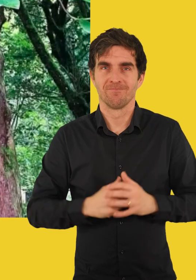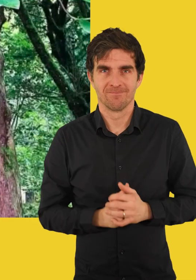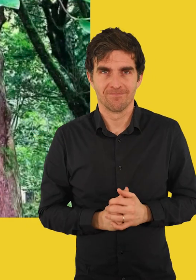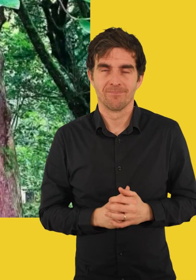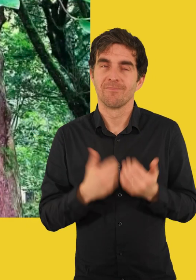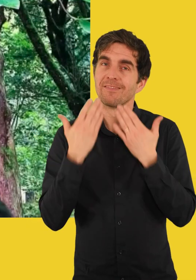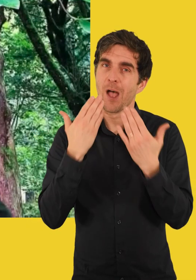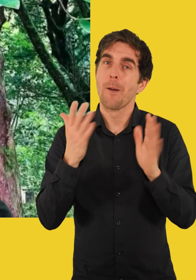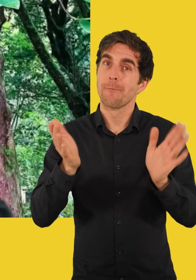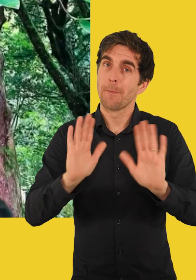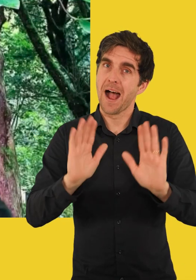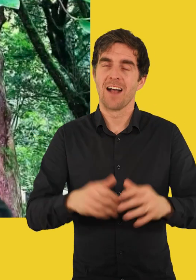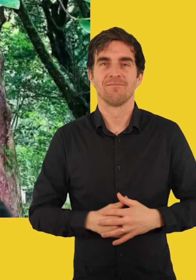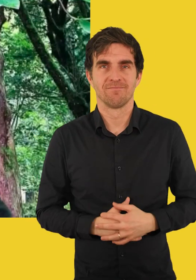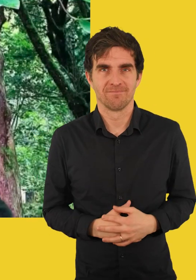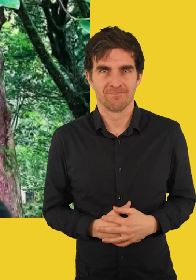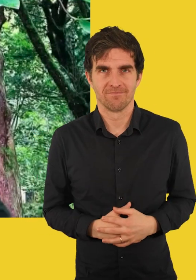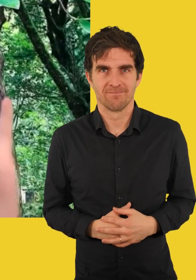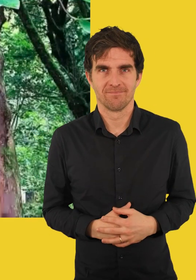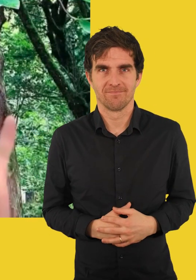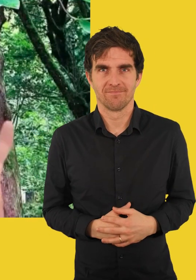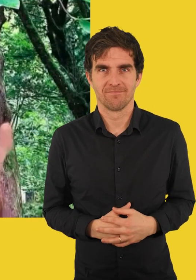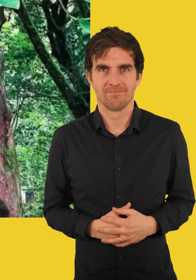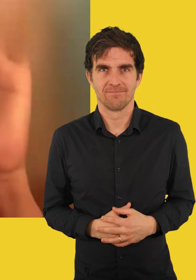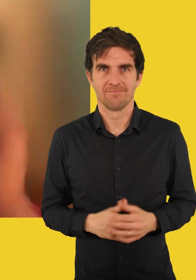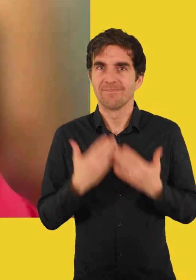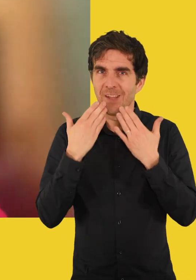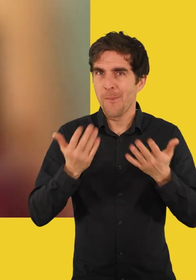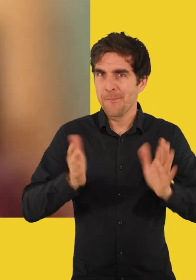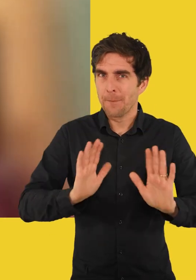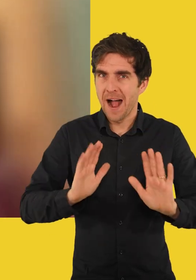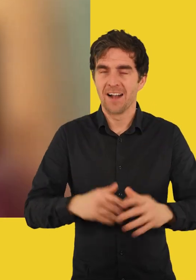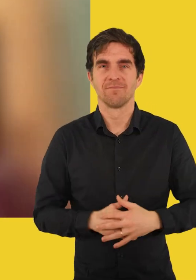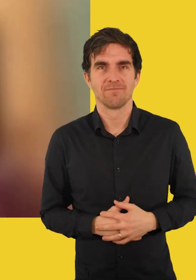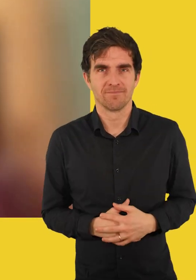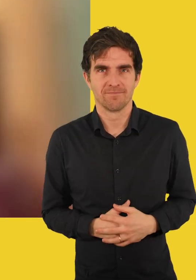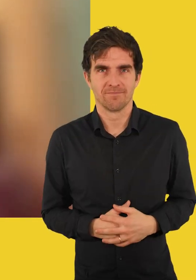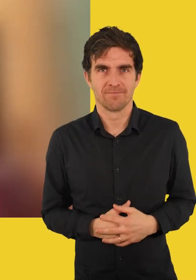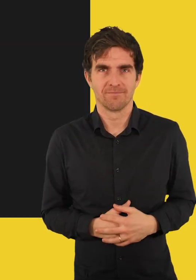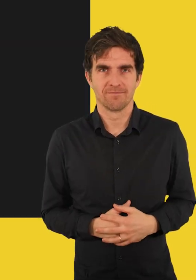Thank you and goodbye. Thank you. Bye-bye.